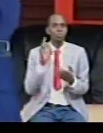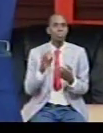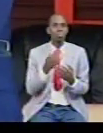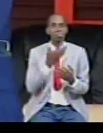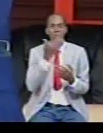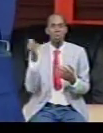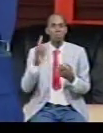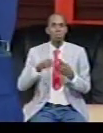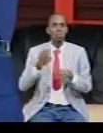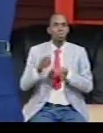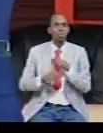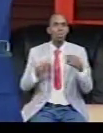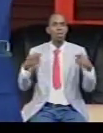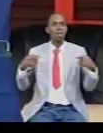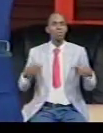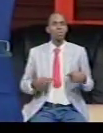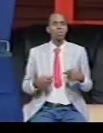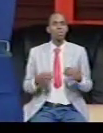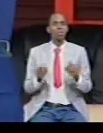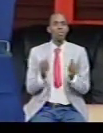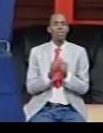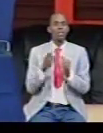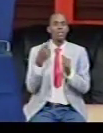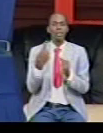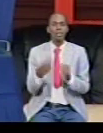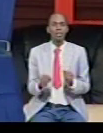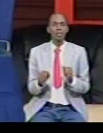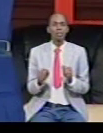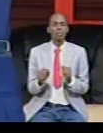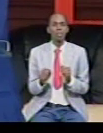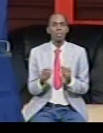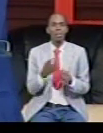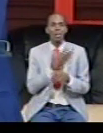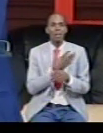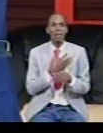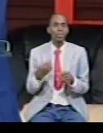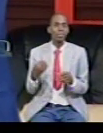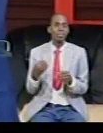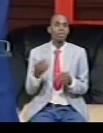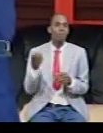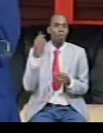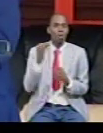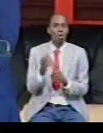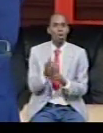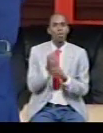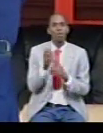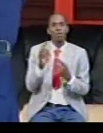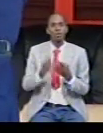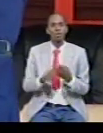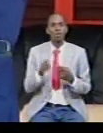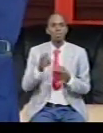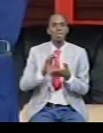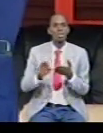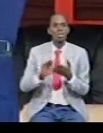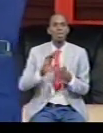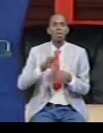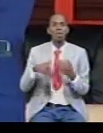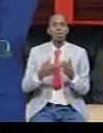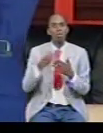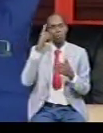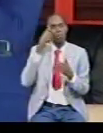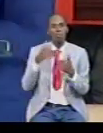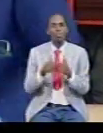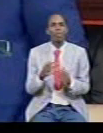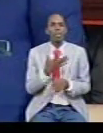Egypt. All the treasures of Egypt he could have gained, he could have held on to, he counted them for loss.